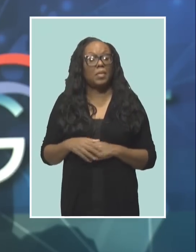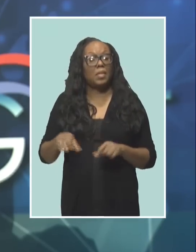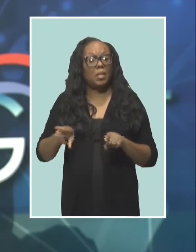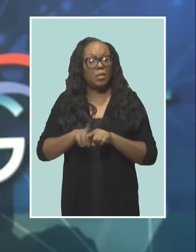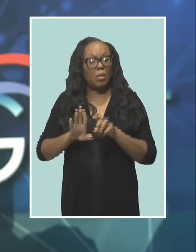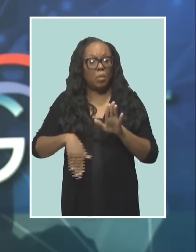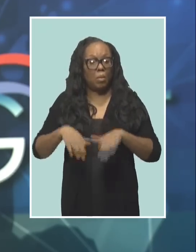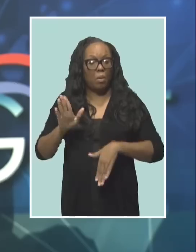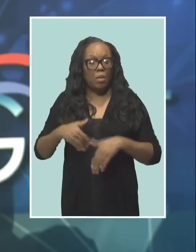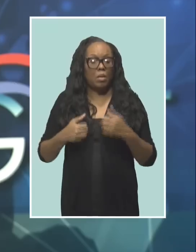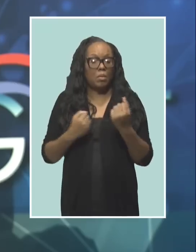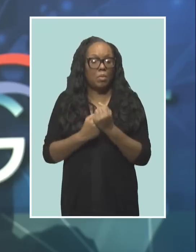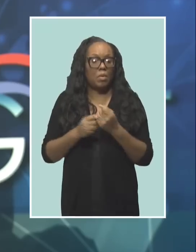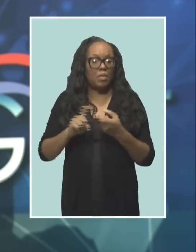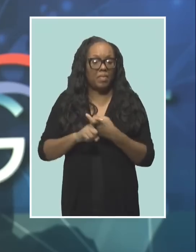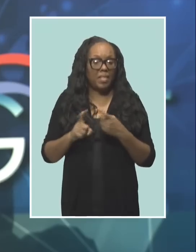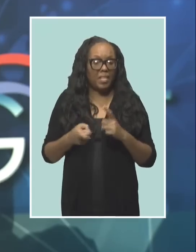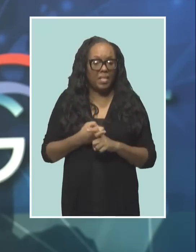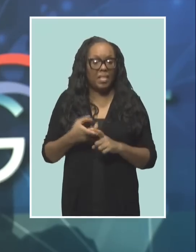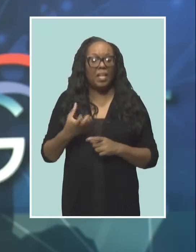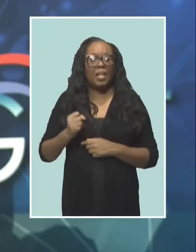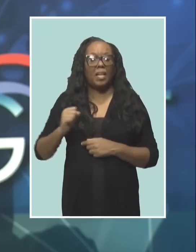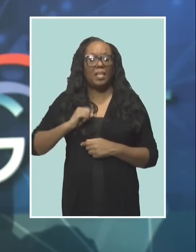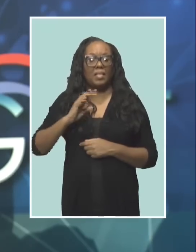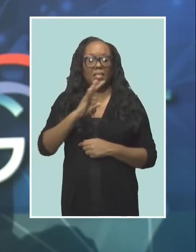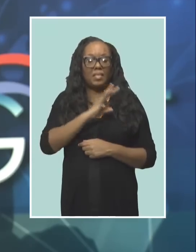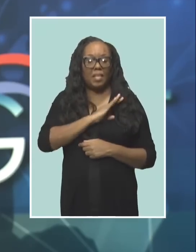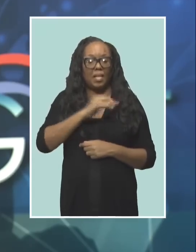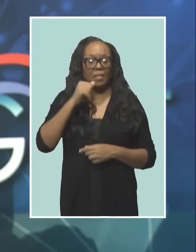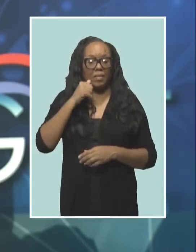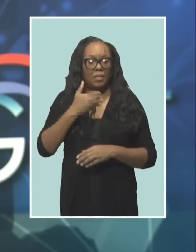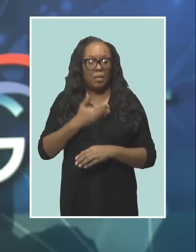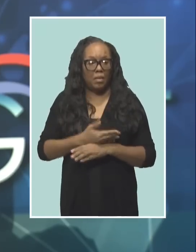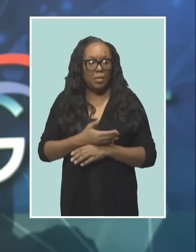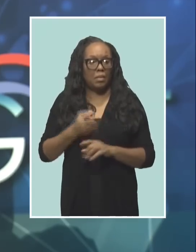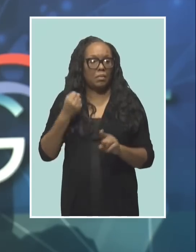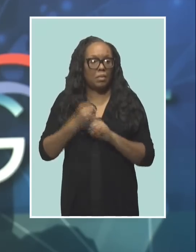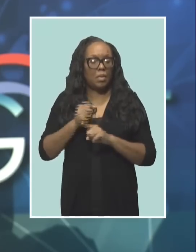He attended the walk in support of a friend and a staff member's daughter